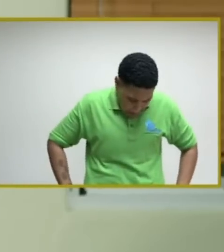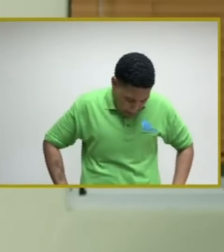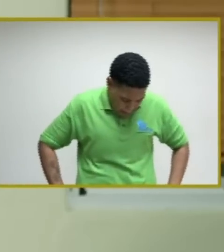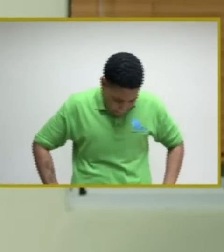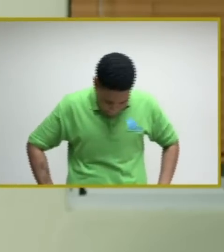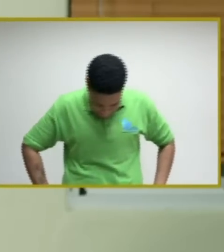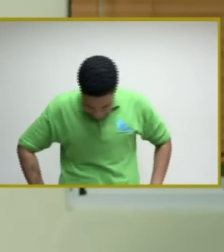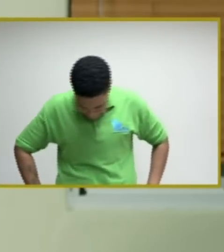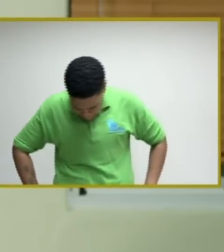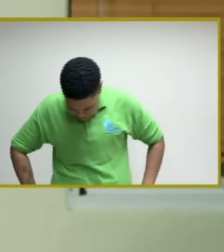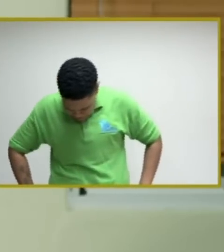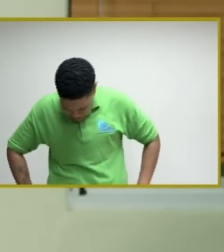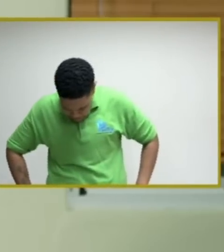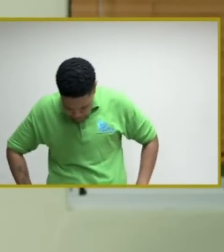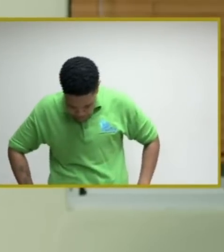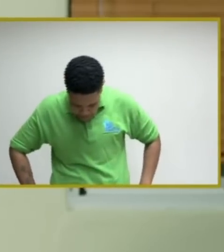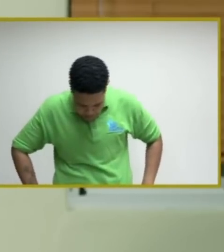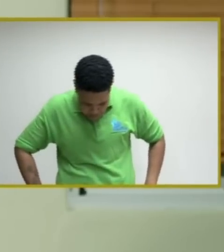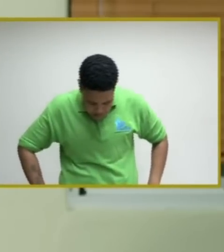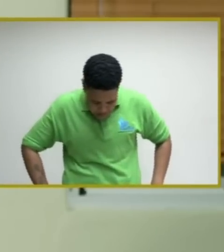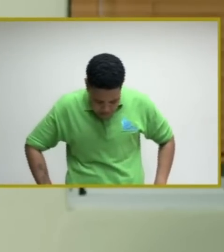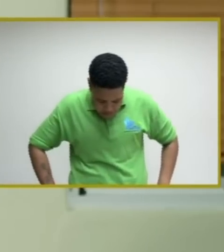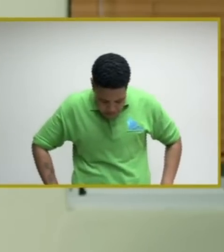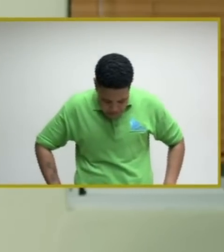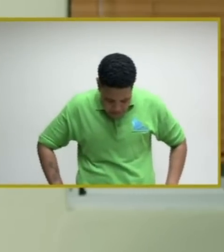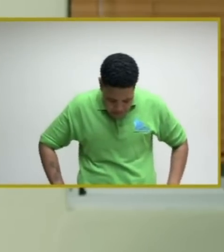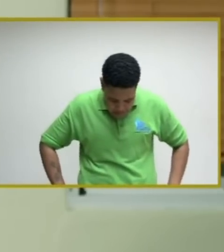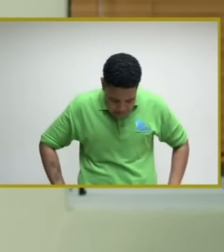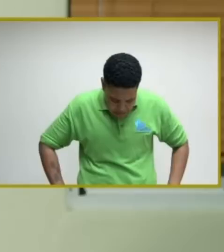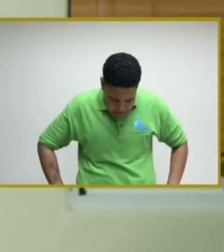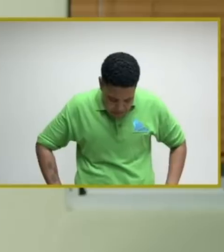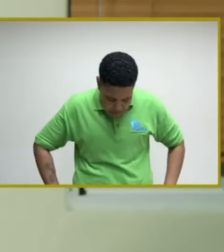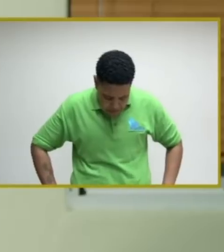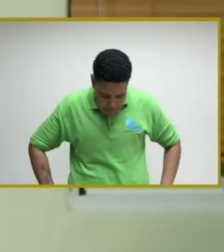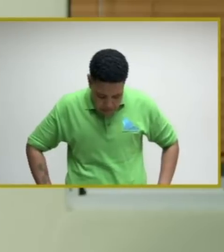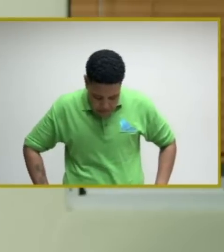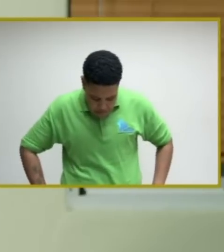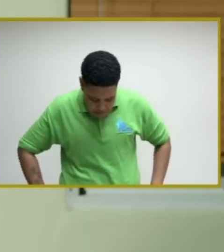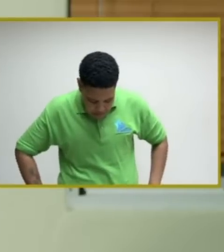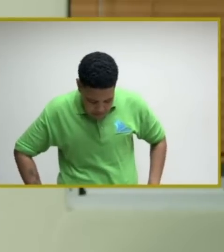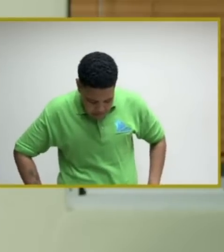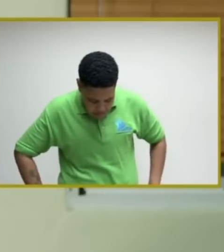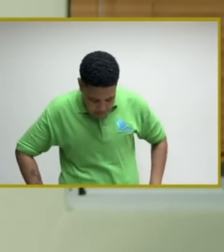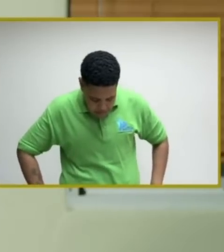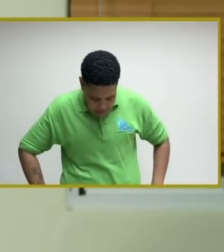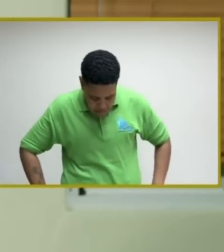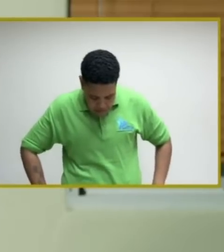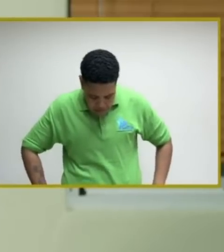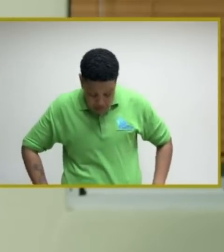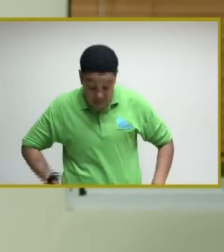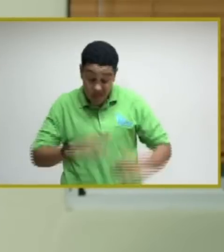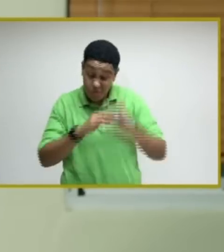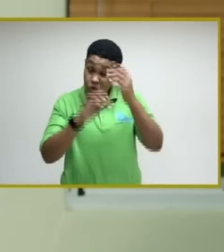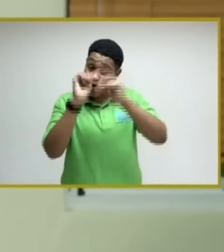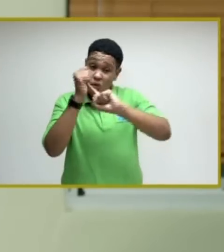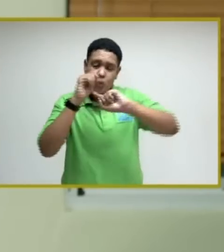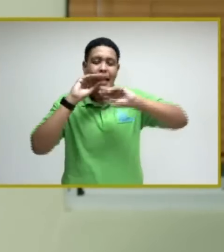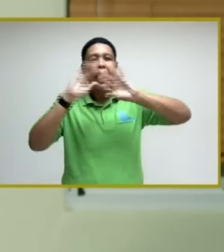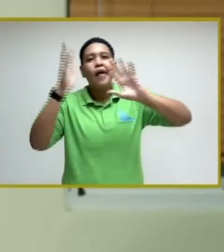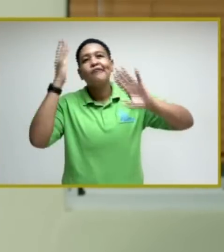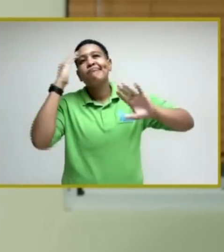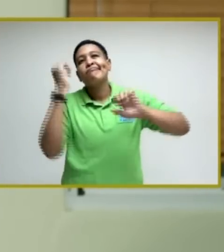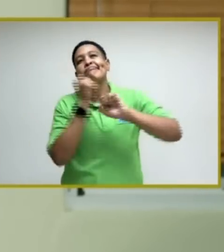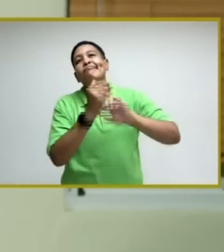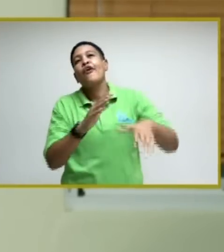clear-cut, that the cause of death. But in many situations, and that's why if you see how the